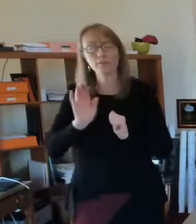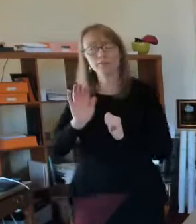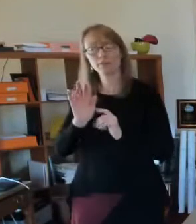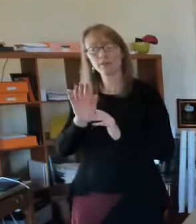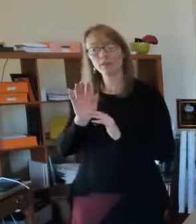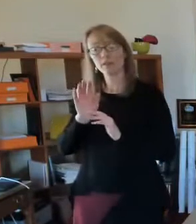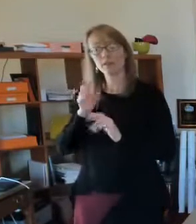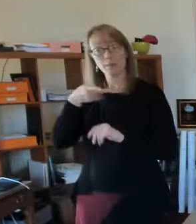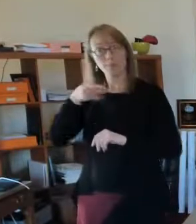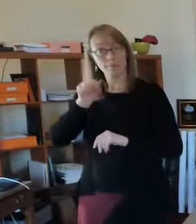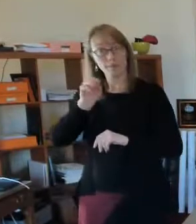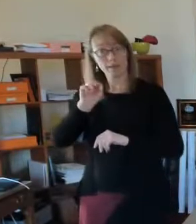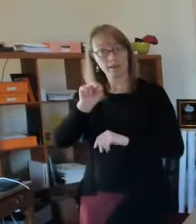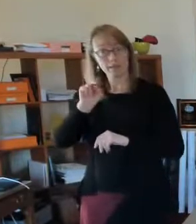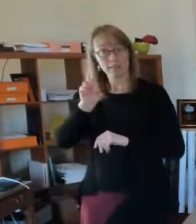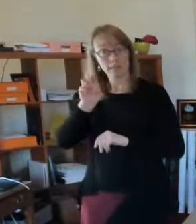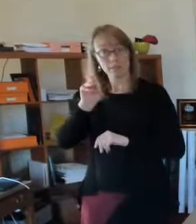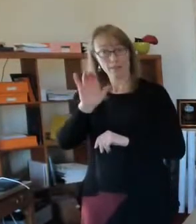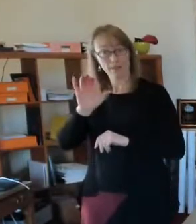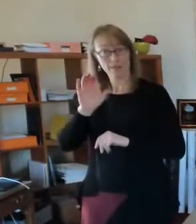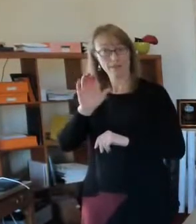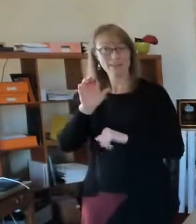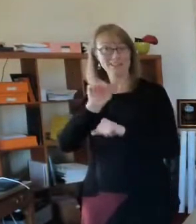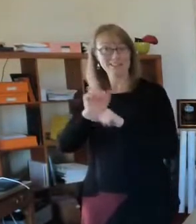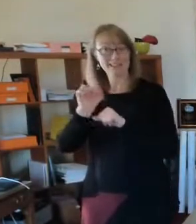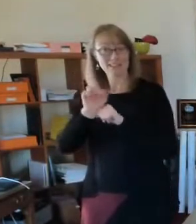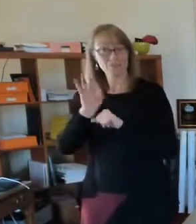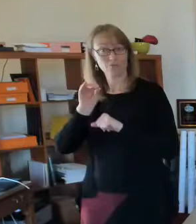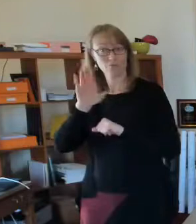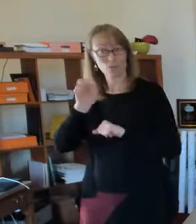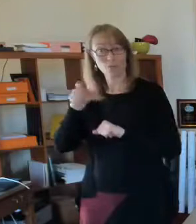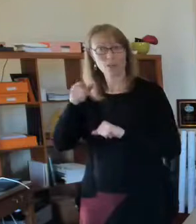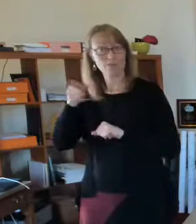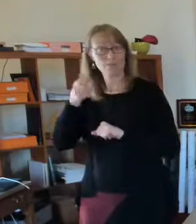every Tuesday. We had an hour-and-a-half call yesterday.